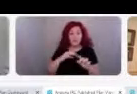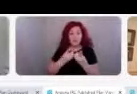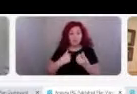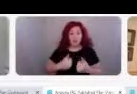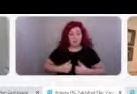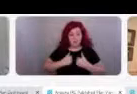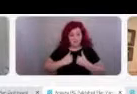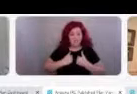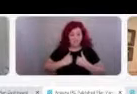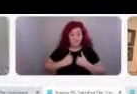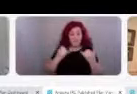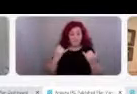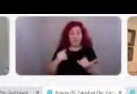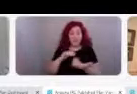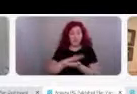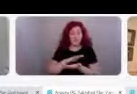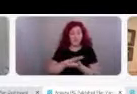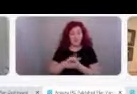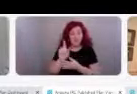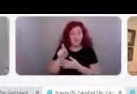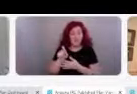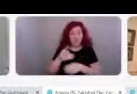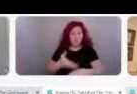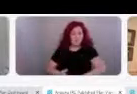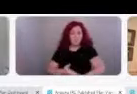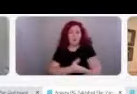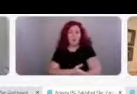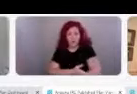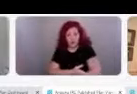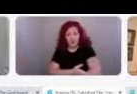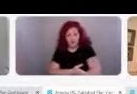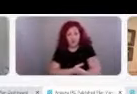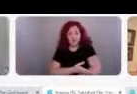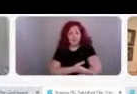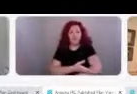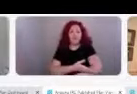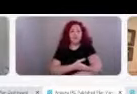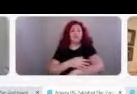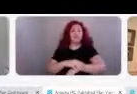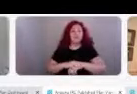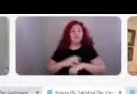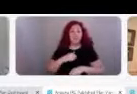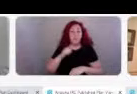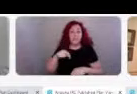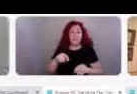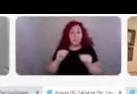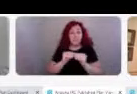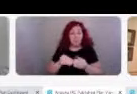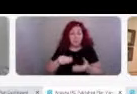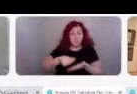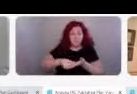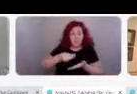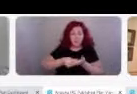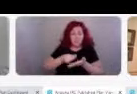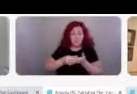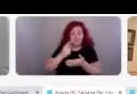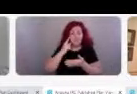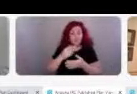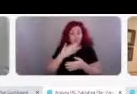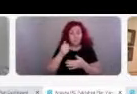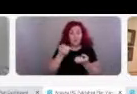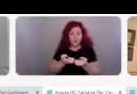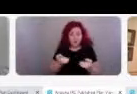now the school need to uh be better uh we need more funds for a better